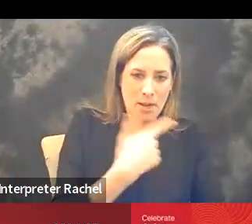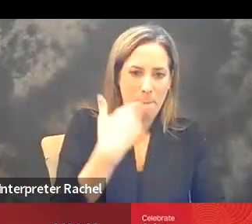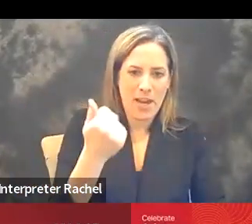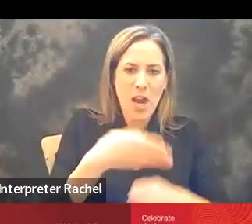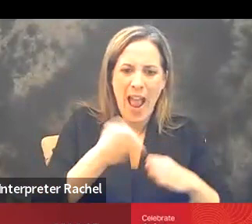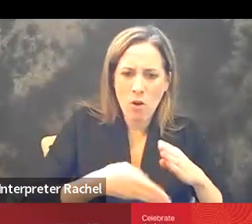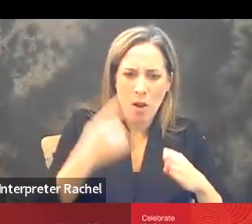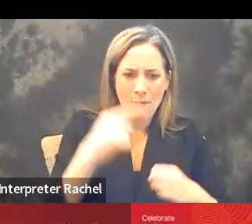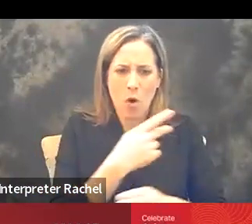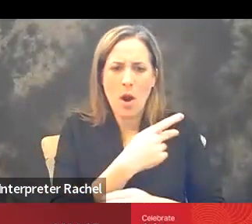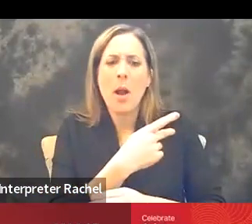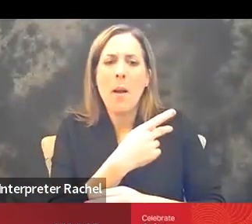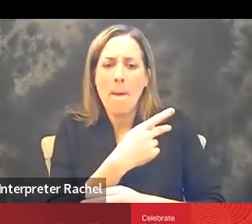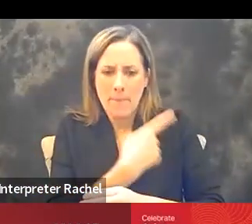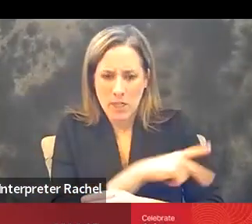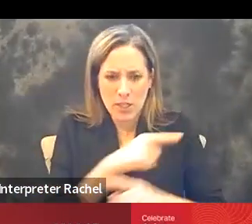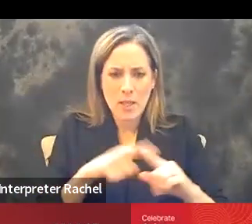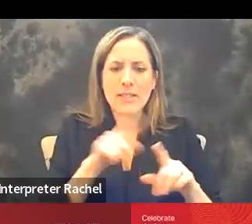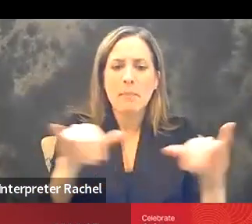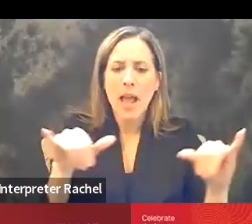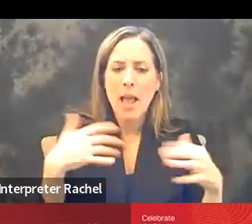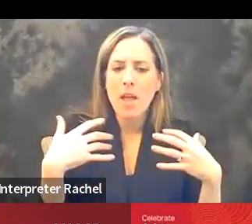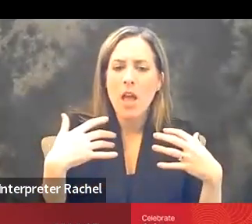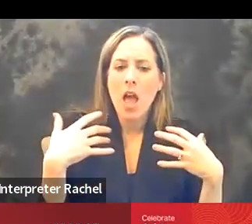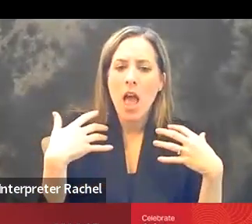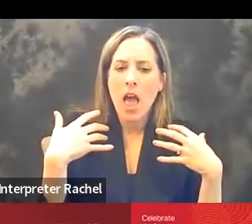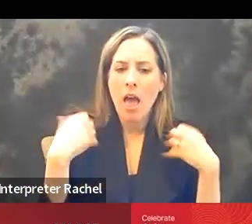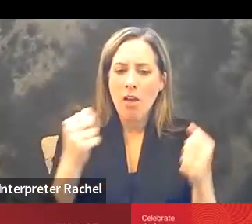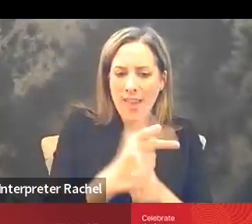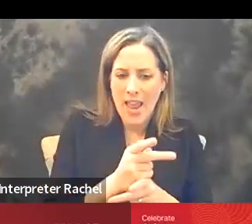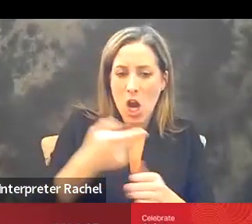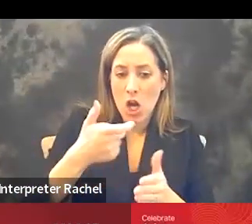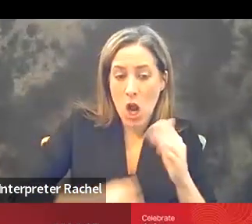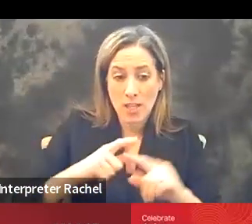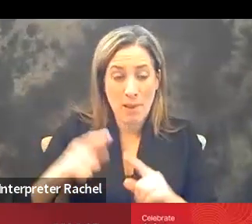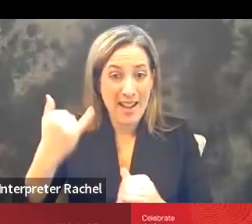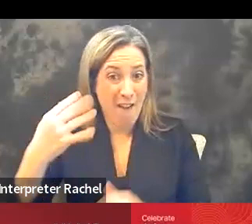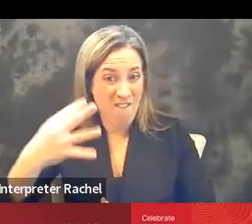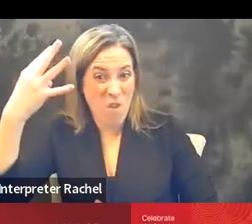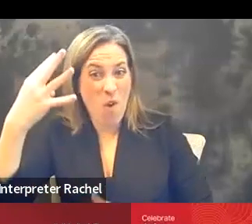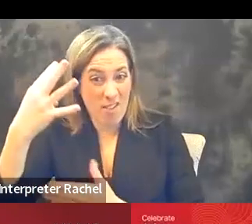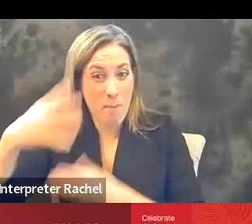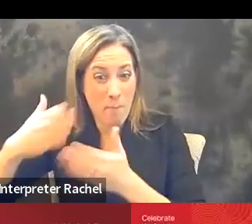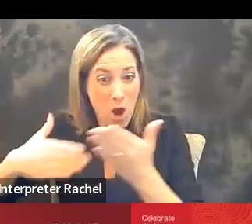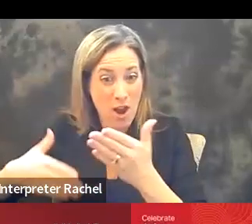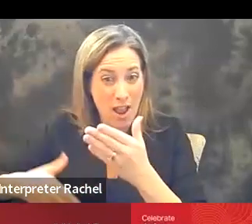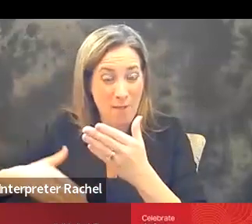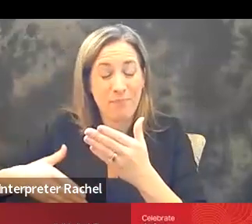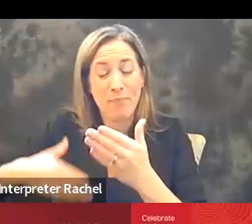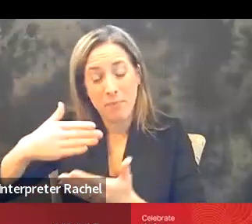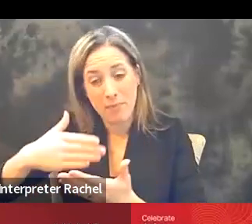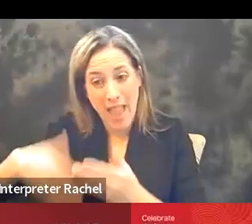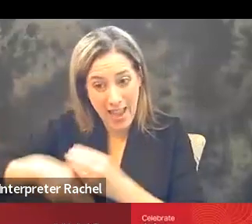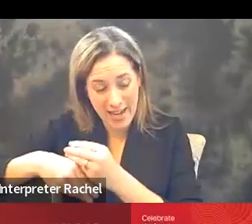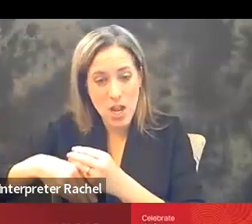patients, all while containing healthcare costs. And the fourth aim that's been added to that is provider satisfaction,